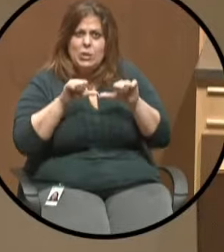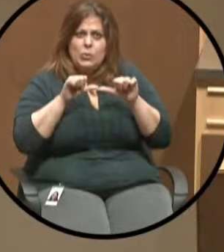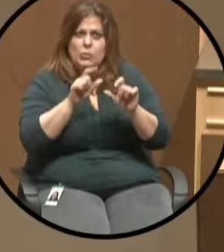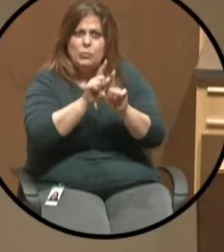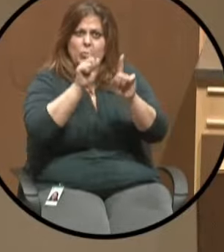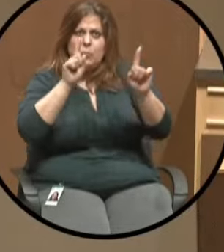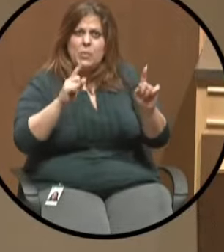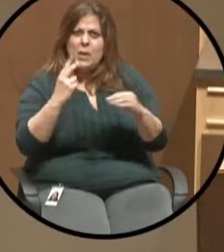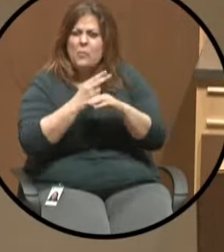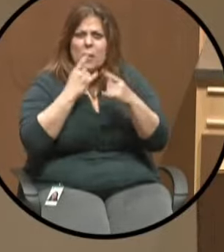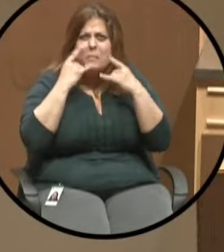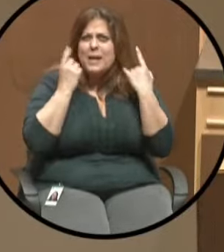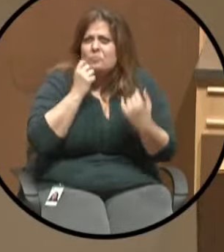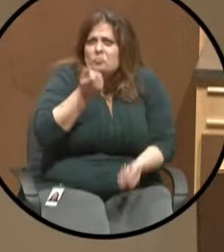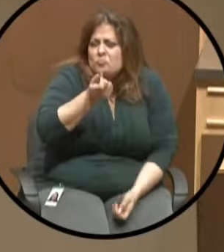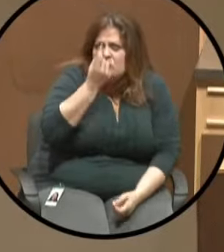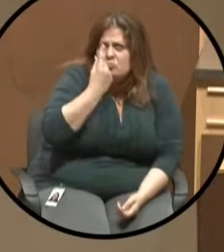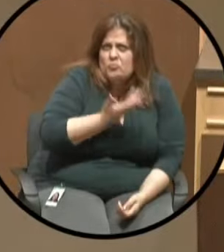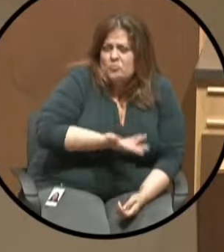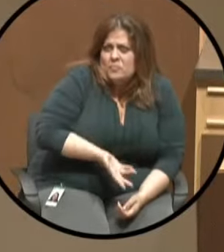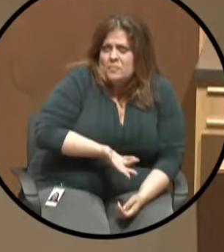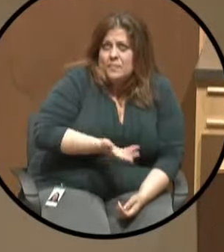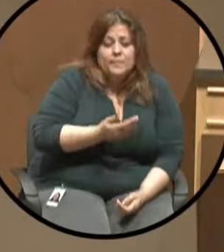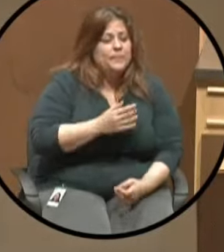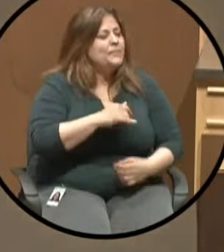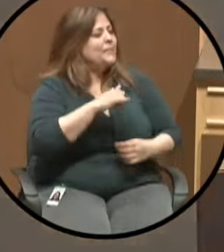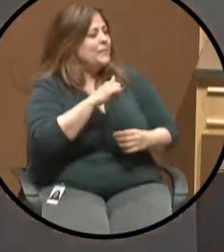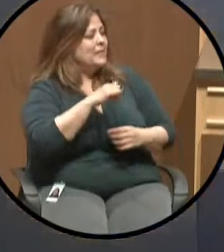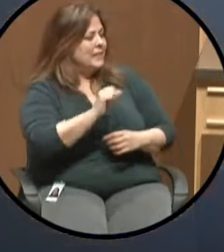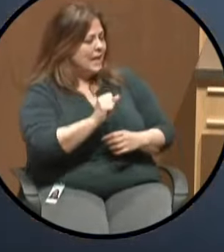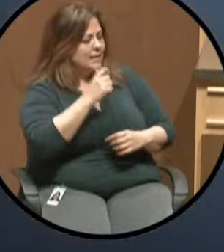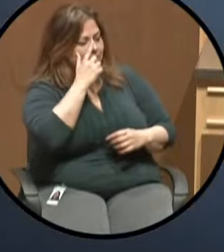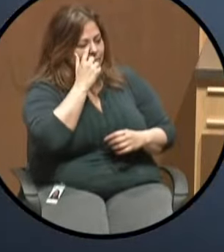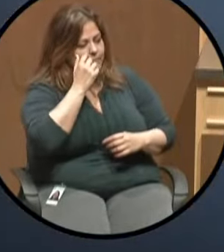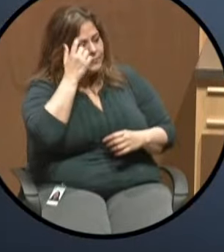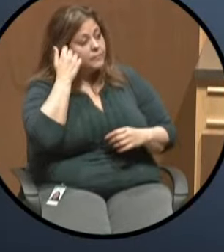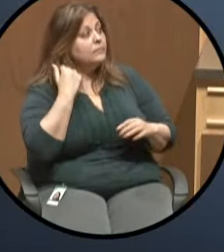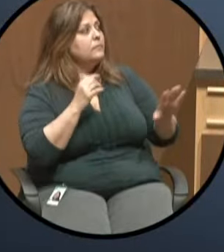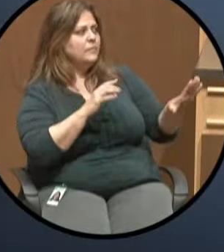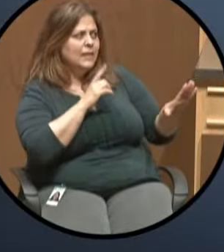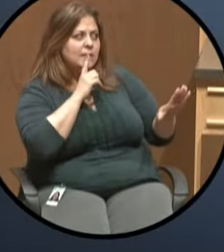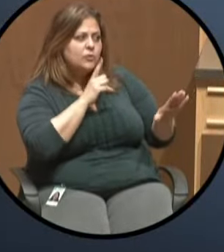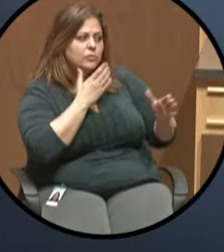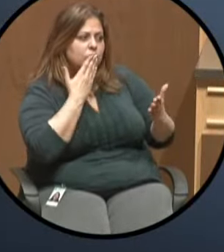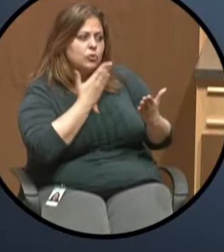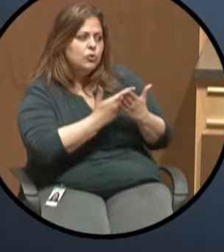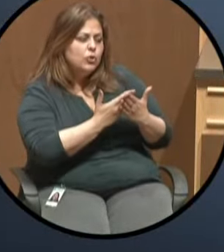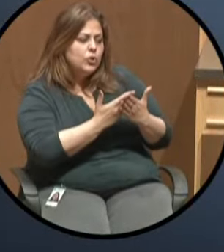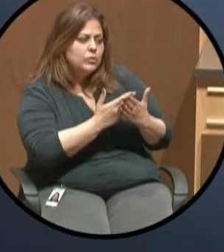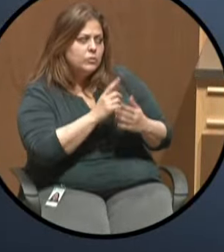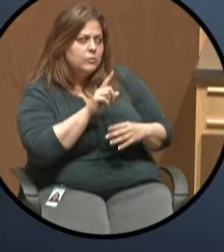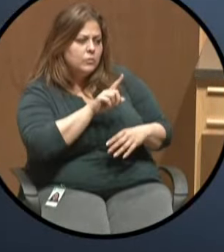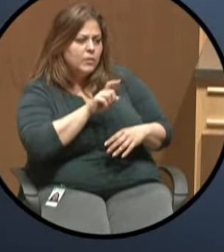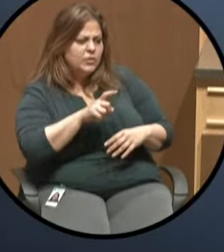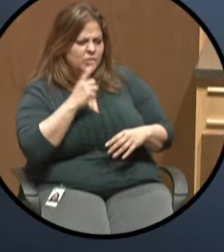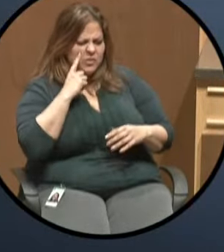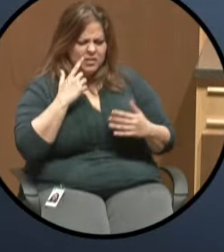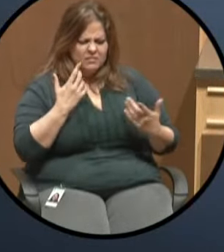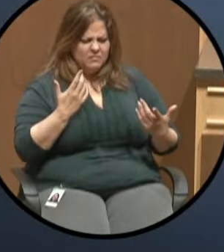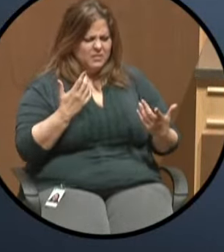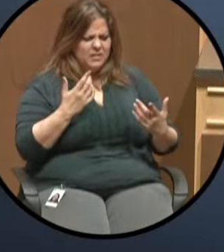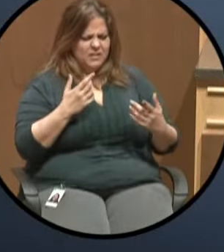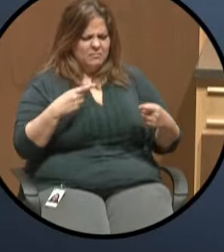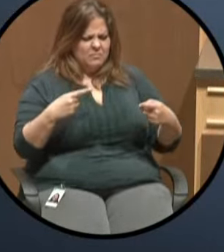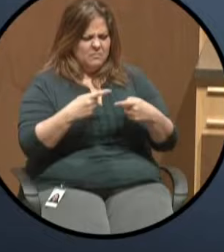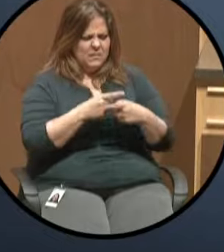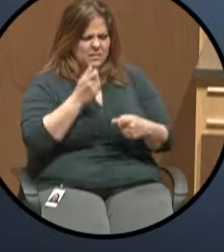distance and wear masks? Yes, Dr. Jenkins, this is actually an excellent question because intuitively, it doesn't seem